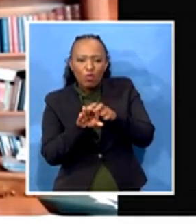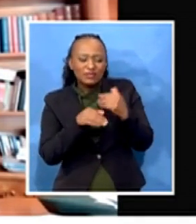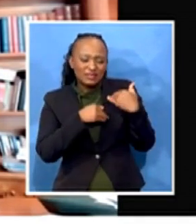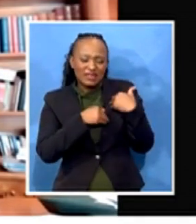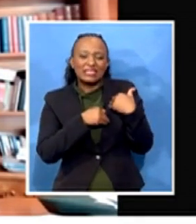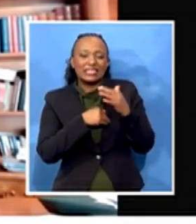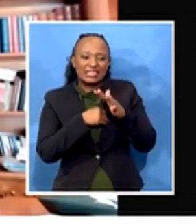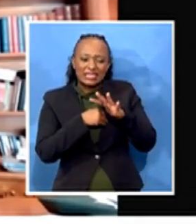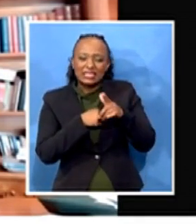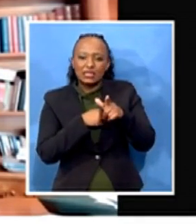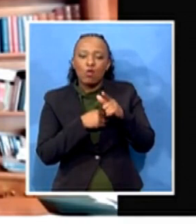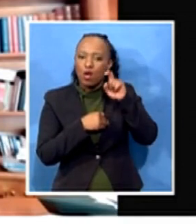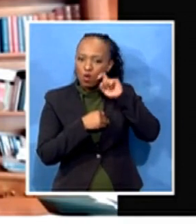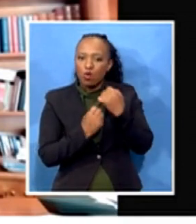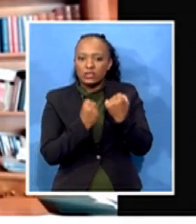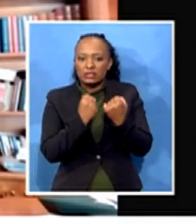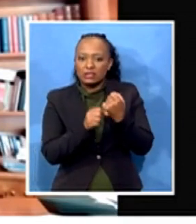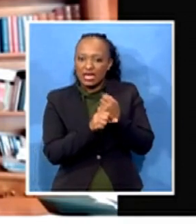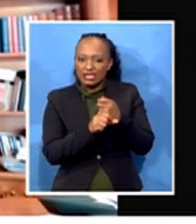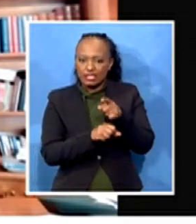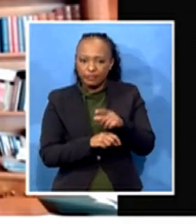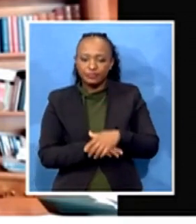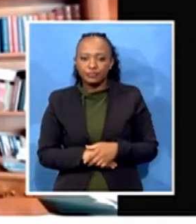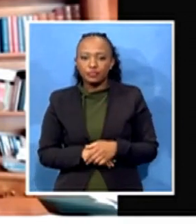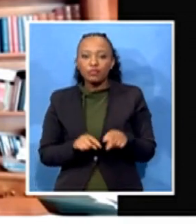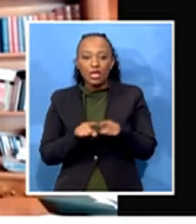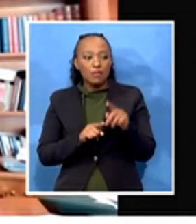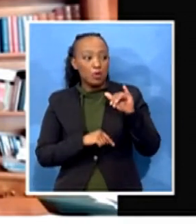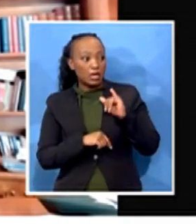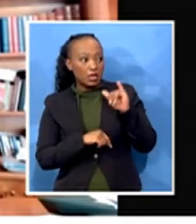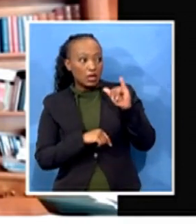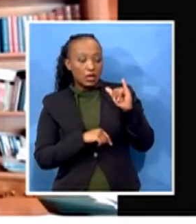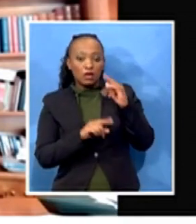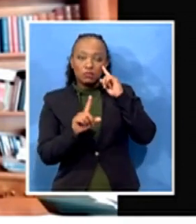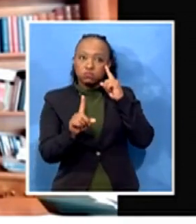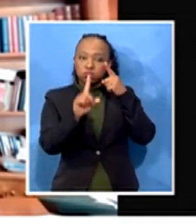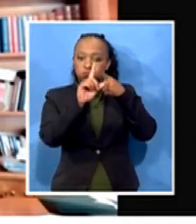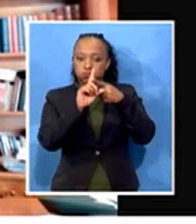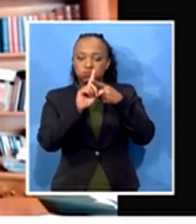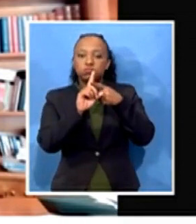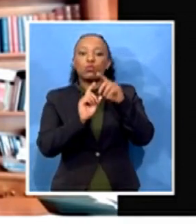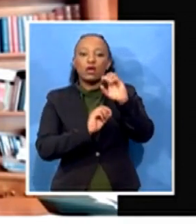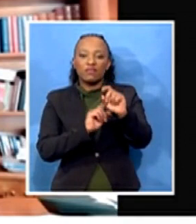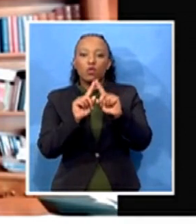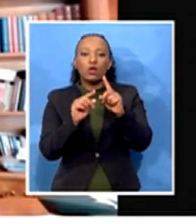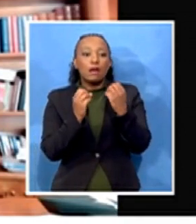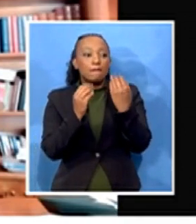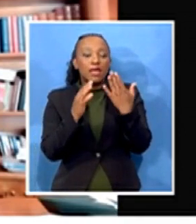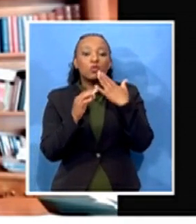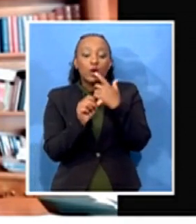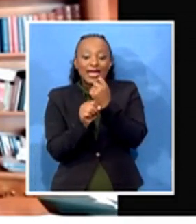common aspiration to see the minibus taxi industry overcome its challenges,